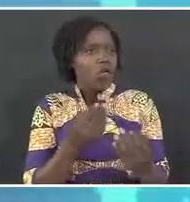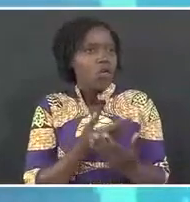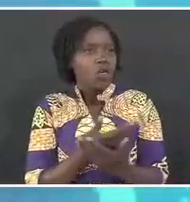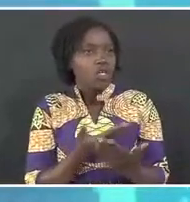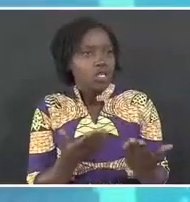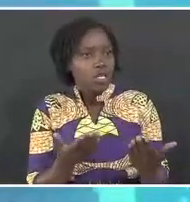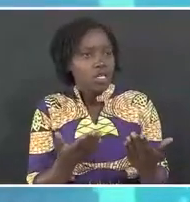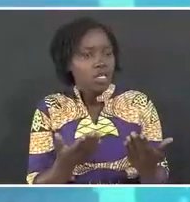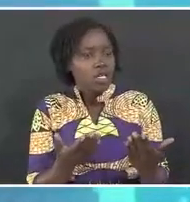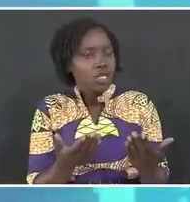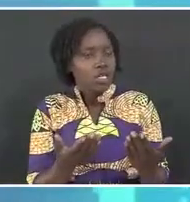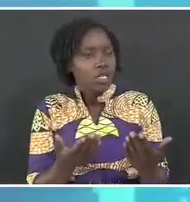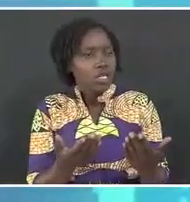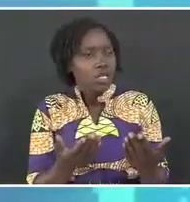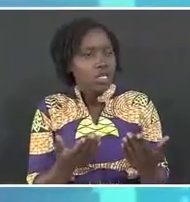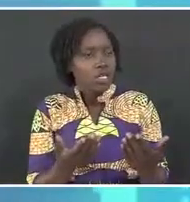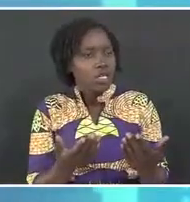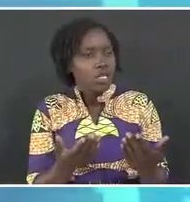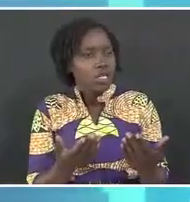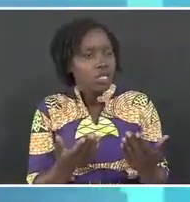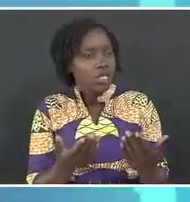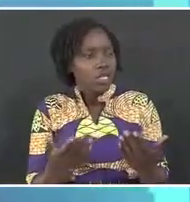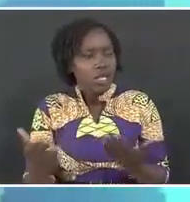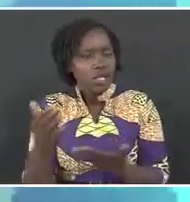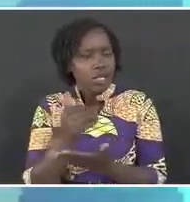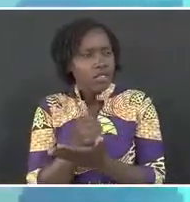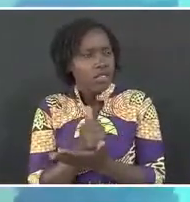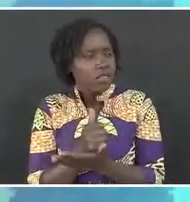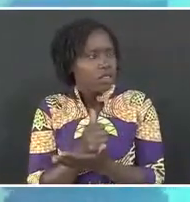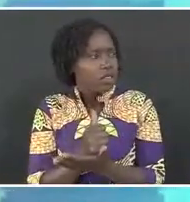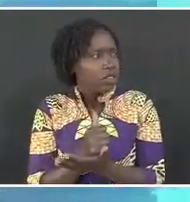and we had,